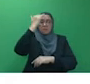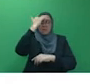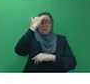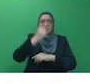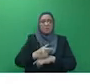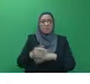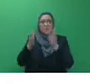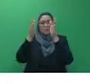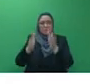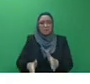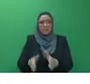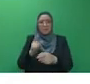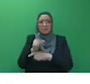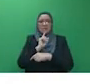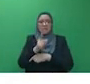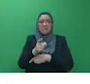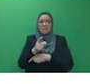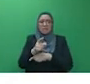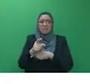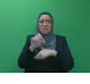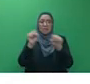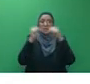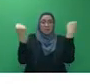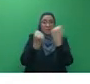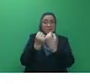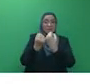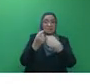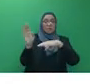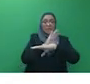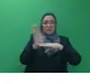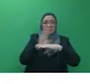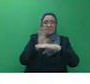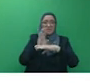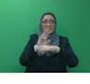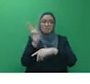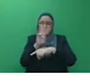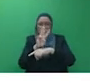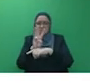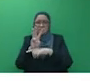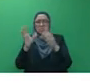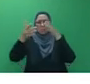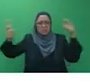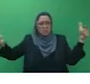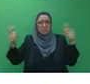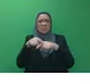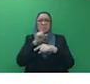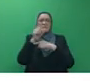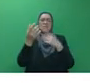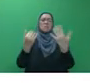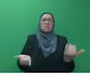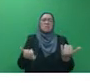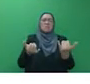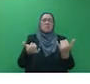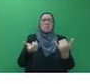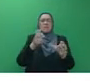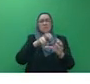i know somebody who was in one of these major seminar companies uh i won't name which one and the person got